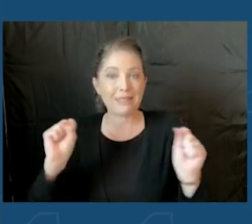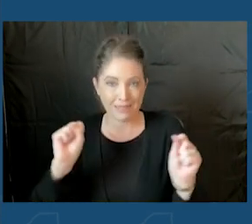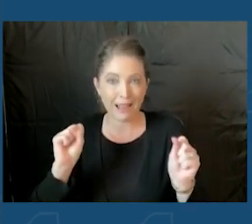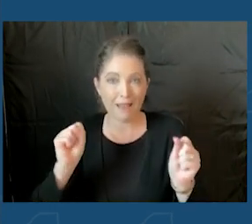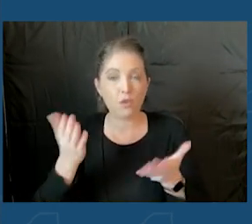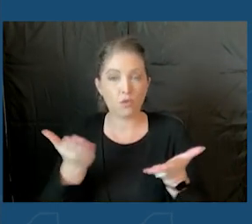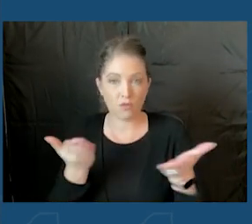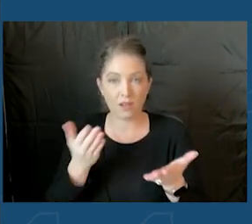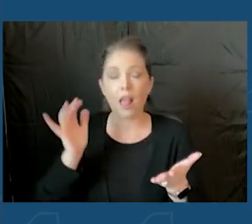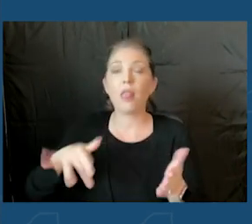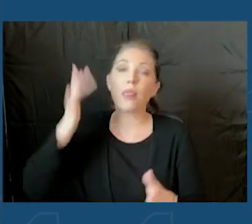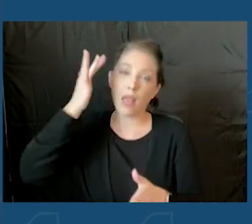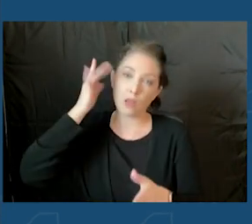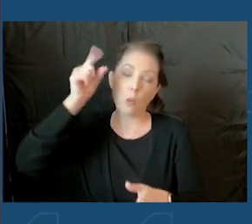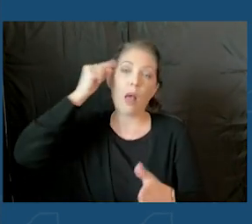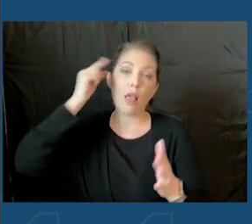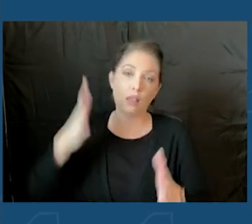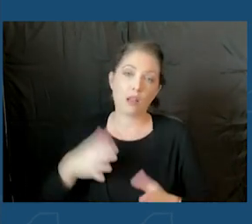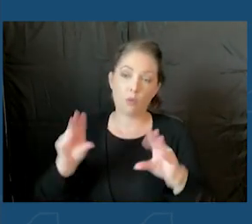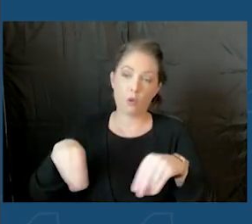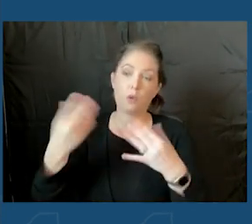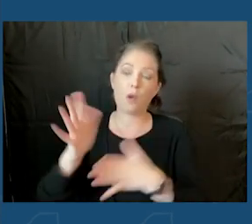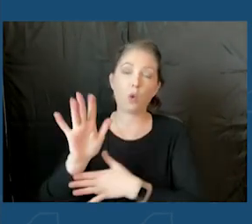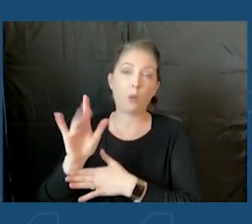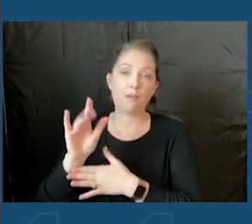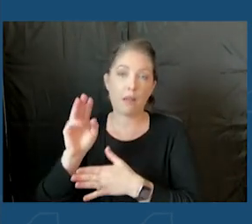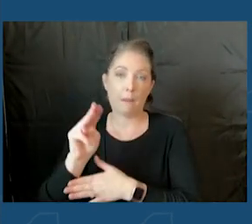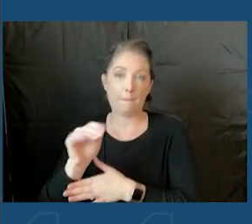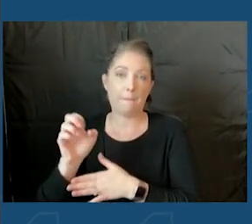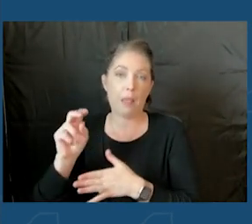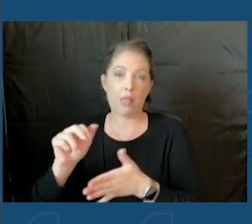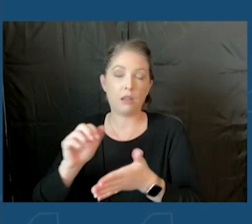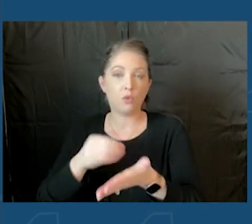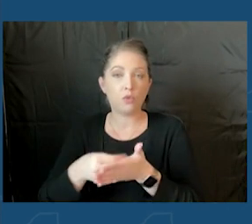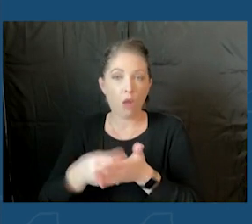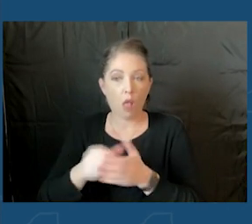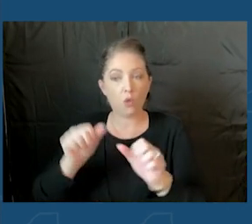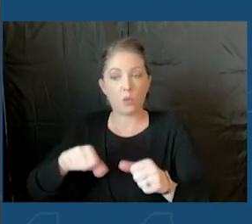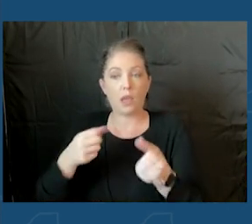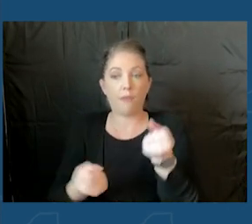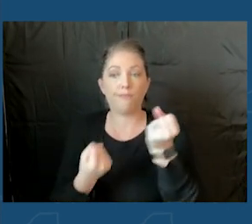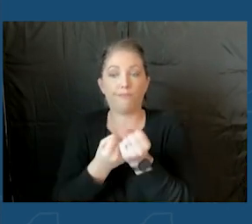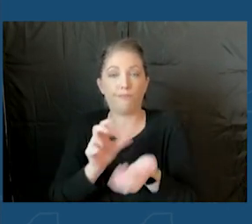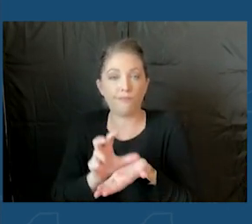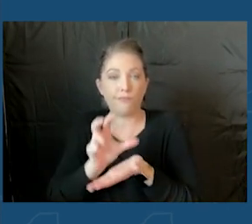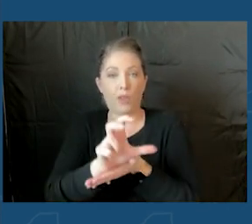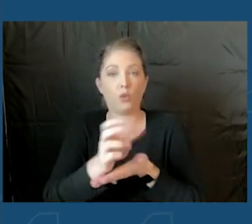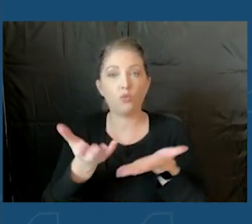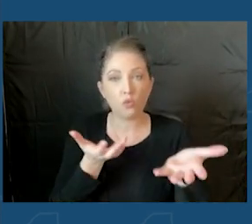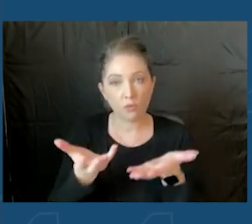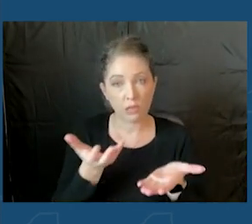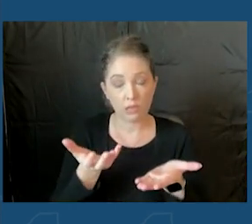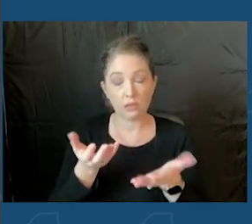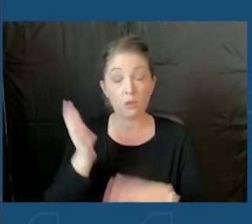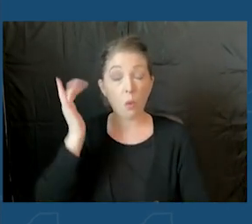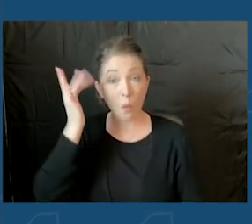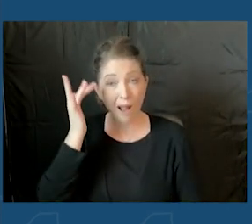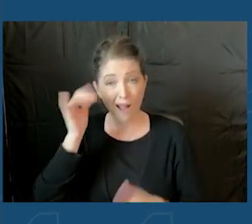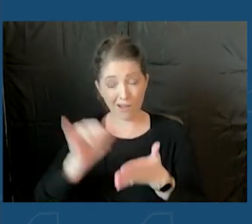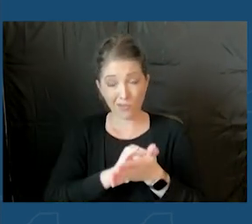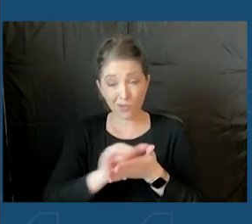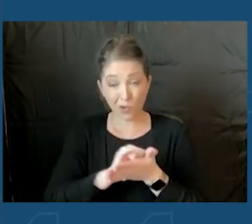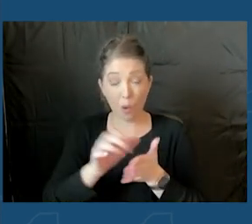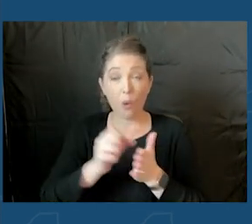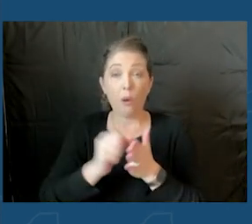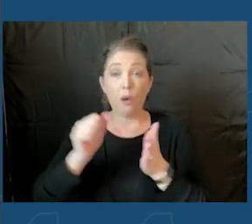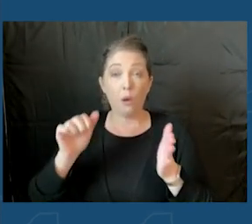governor has provided $25 million so that we can bolster these services, so that in New York, abortion is